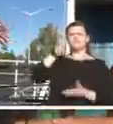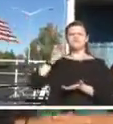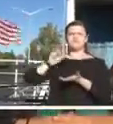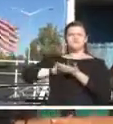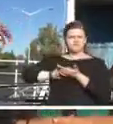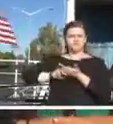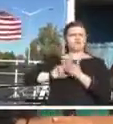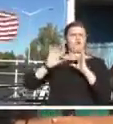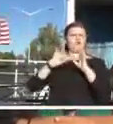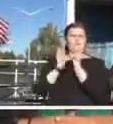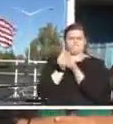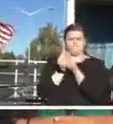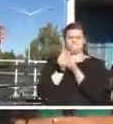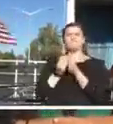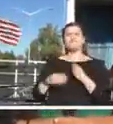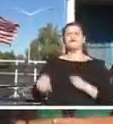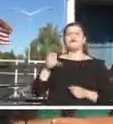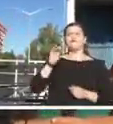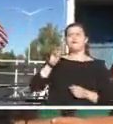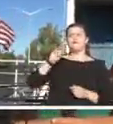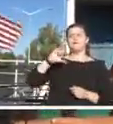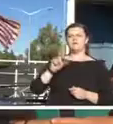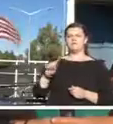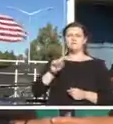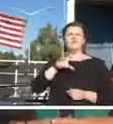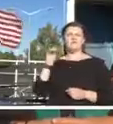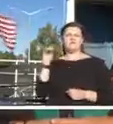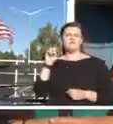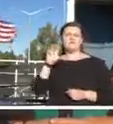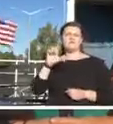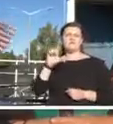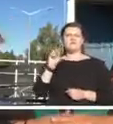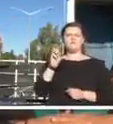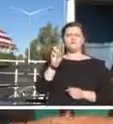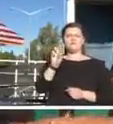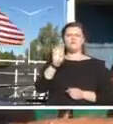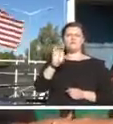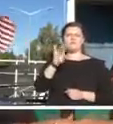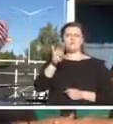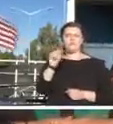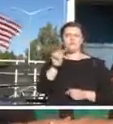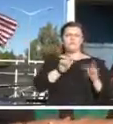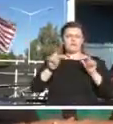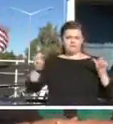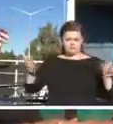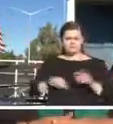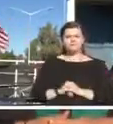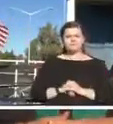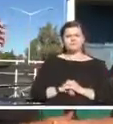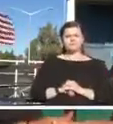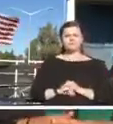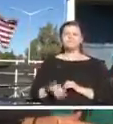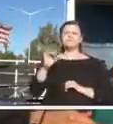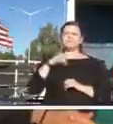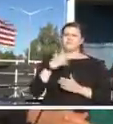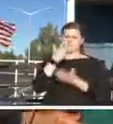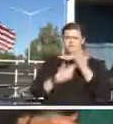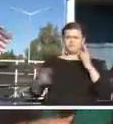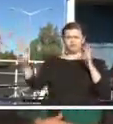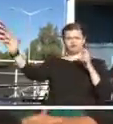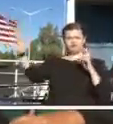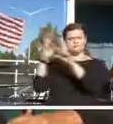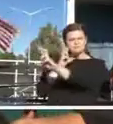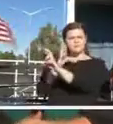of the Cowlitz and Lower Columbia people. Truth and acknowledgement are critical to building mutual respect